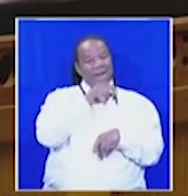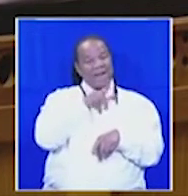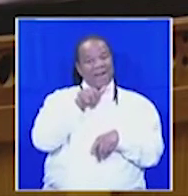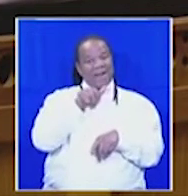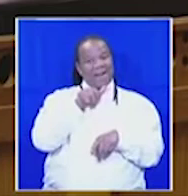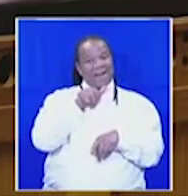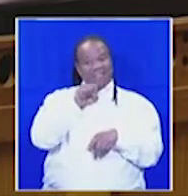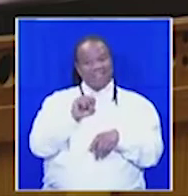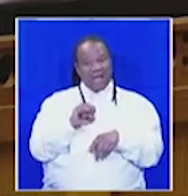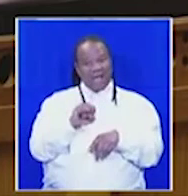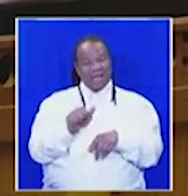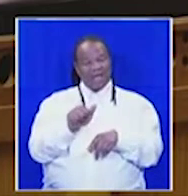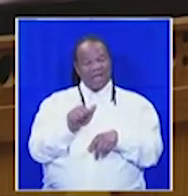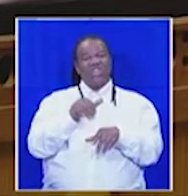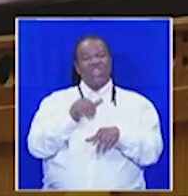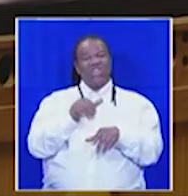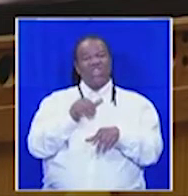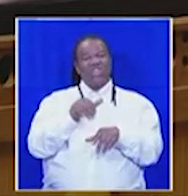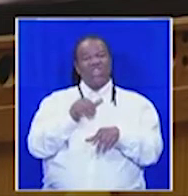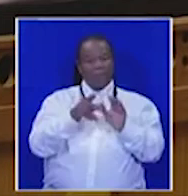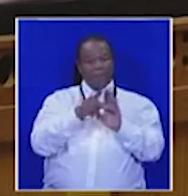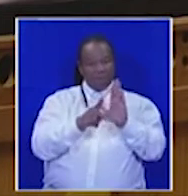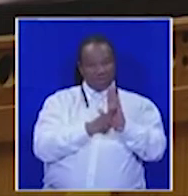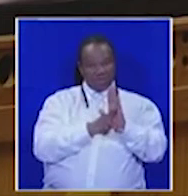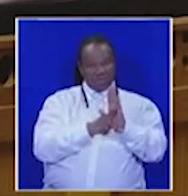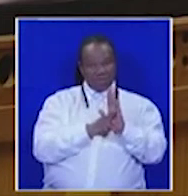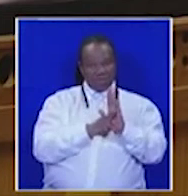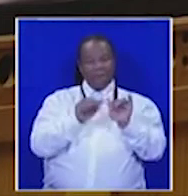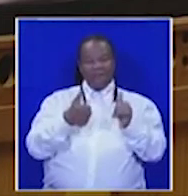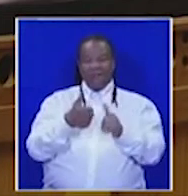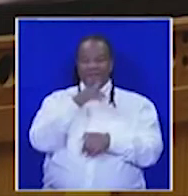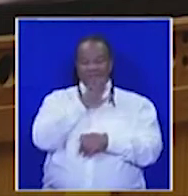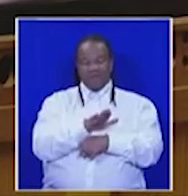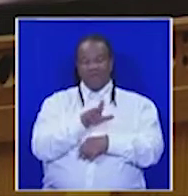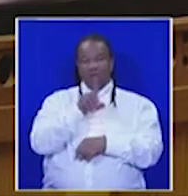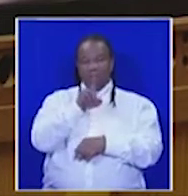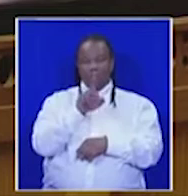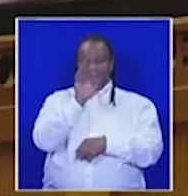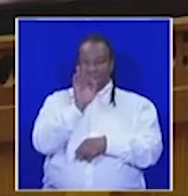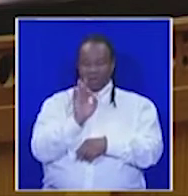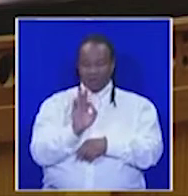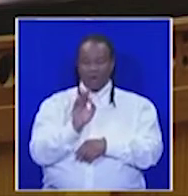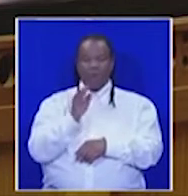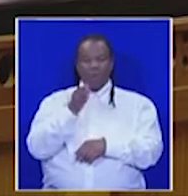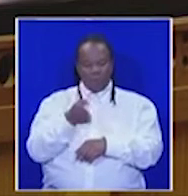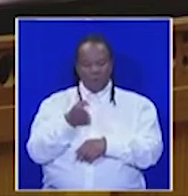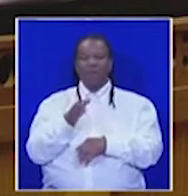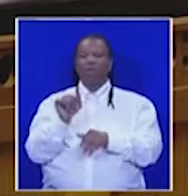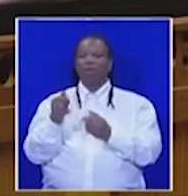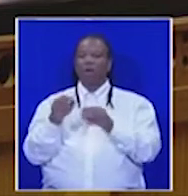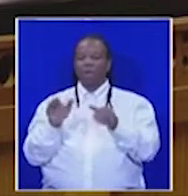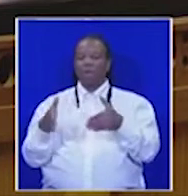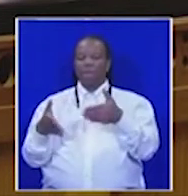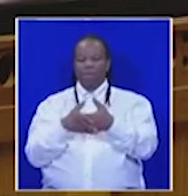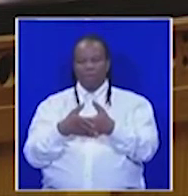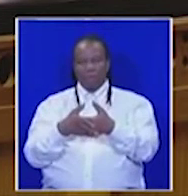indigenization policy, where every entrepreneur must simply hand over 51% or close its doors. That is not value-adding empowerment. Down that